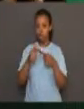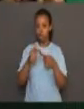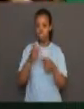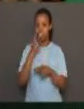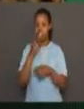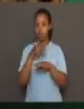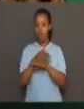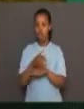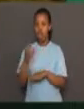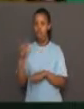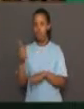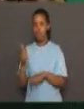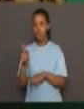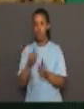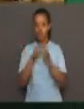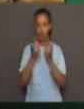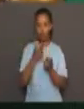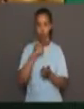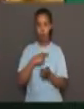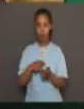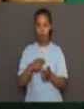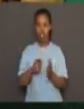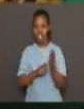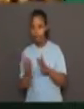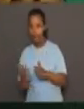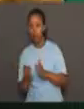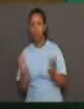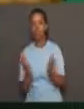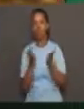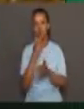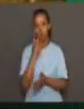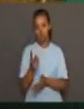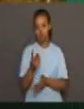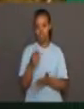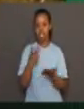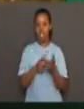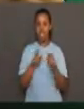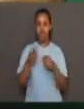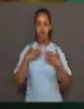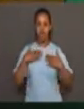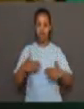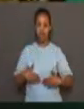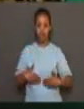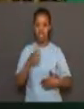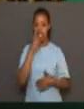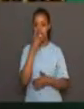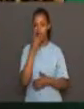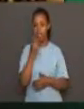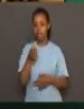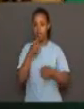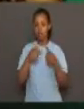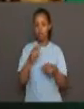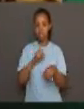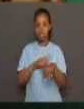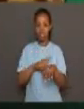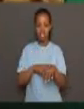predator and alerts the rest of the group to escape. Because of physical